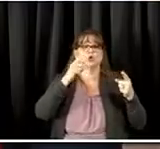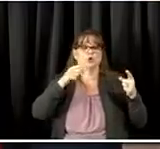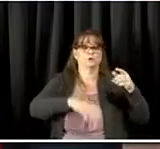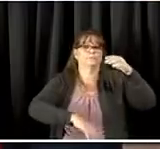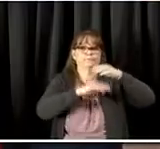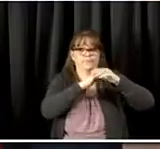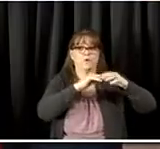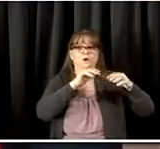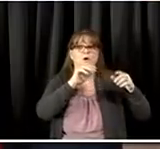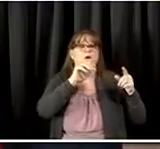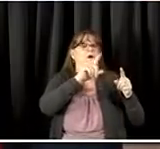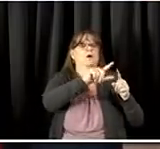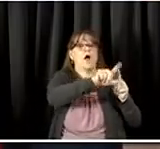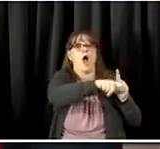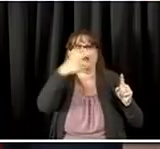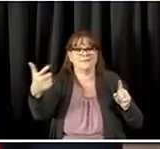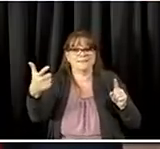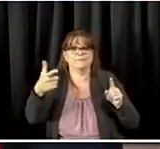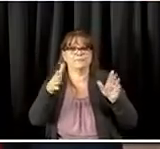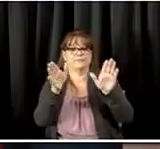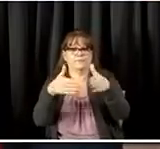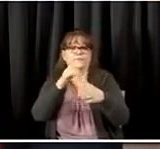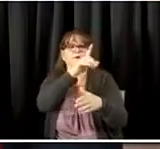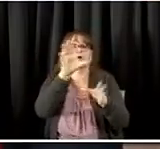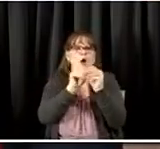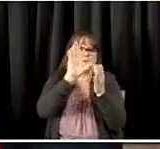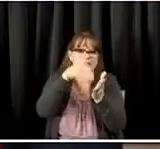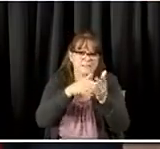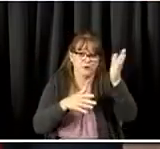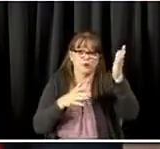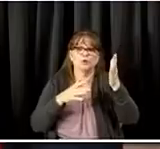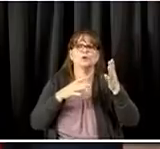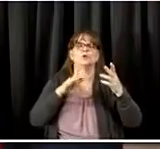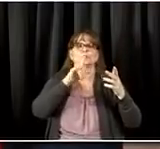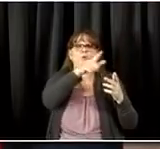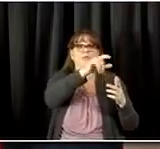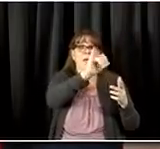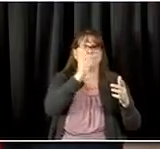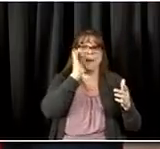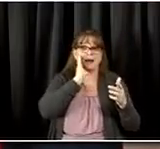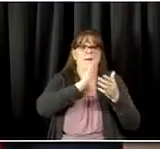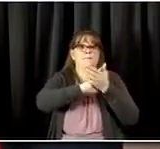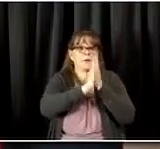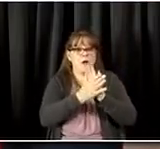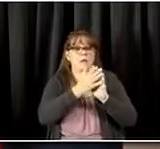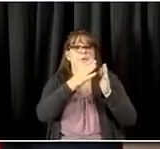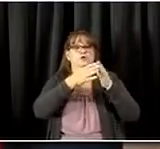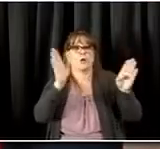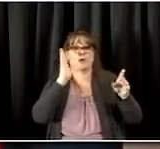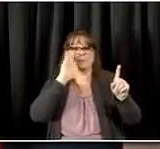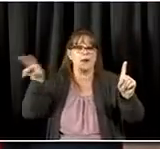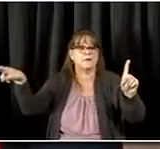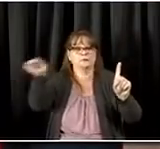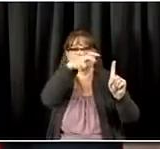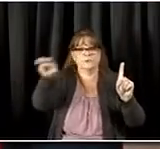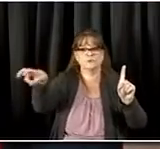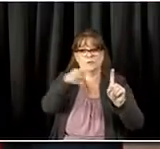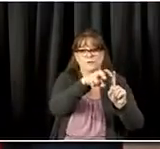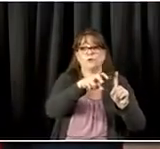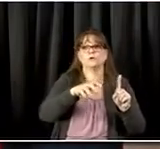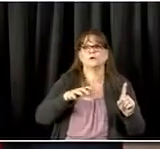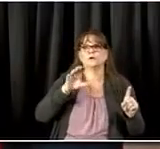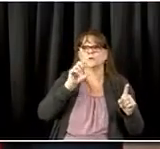up non-ICU beds to be converted to ICU beds on premise at hospitals if needed. We have not yet activated those sites. We have activated